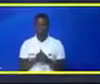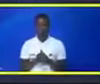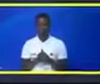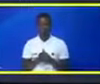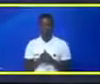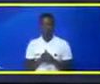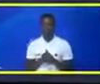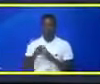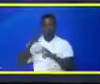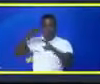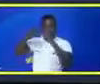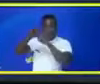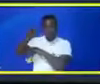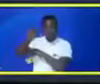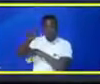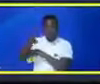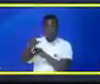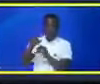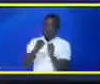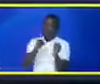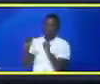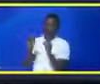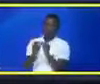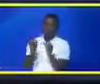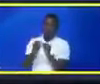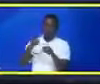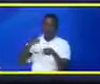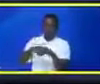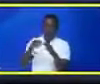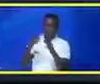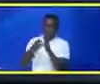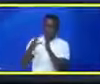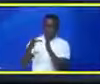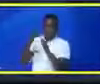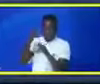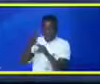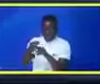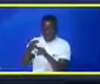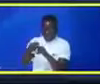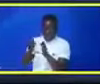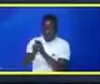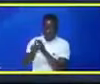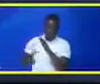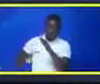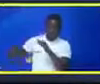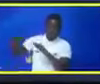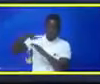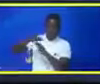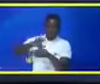Prophecy is powerful. In the name that is above all names,